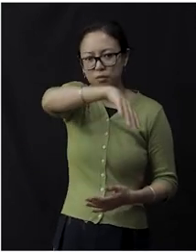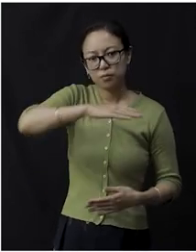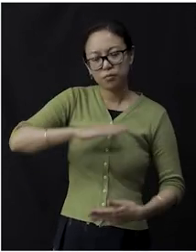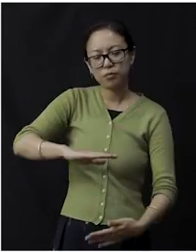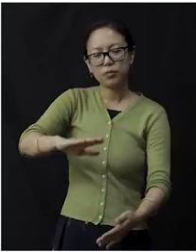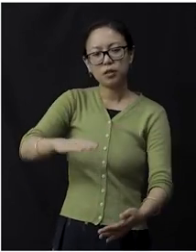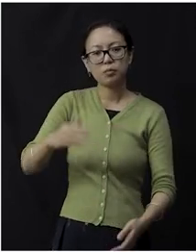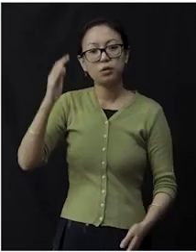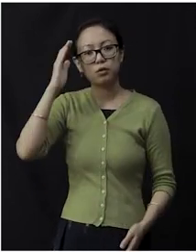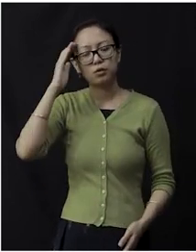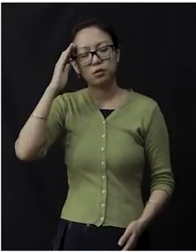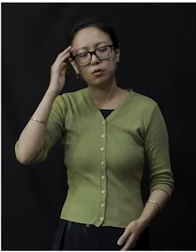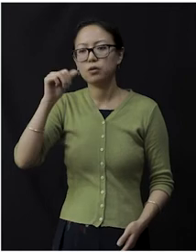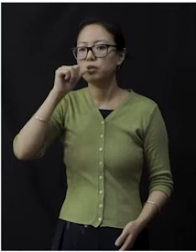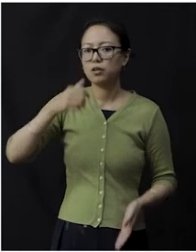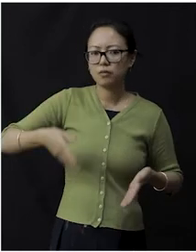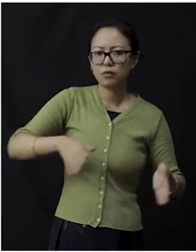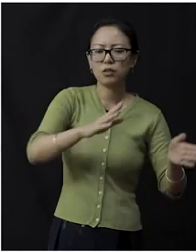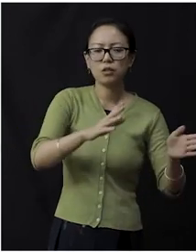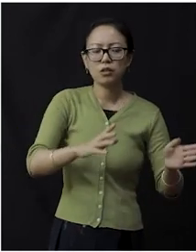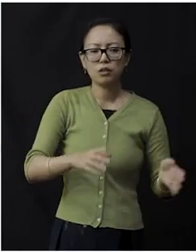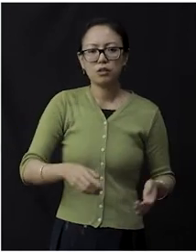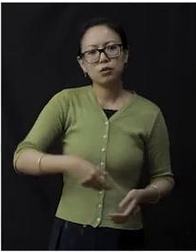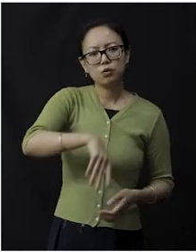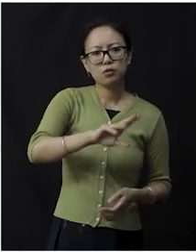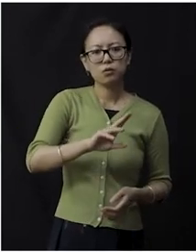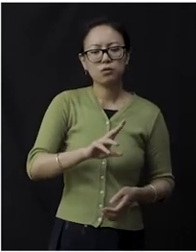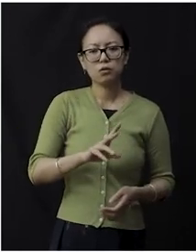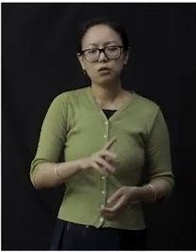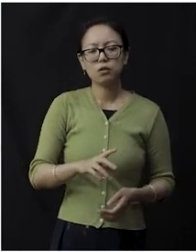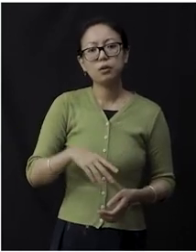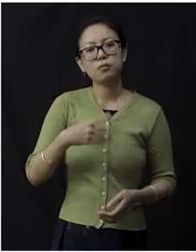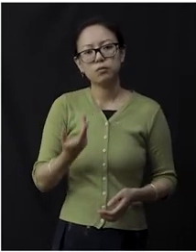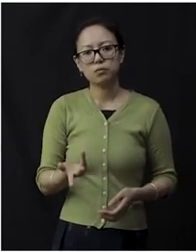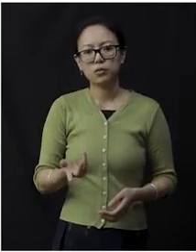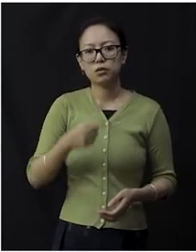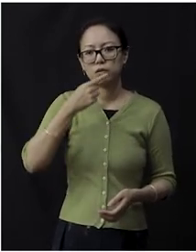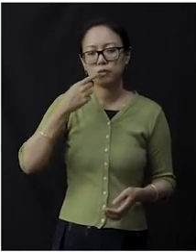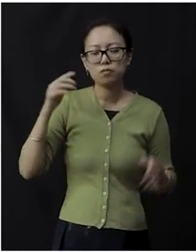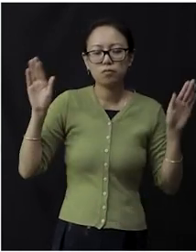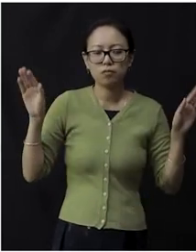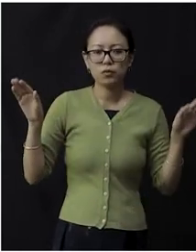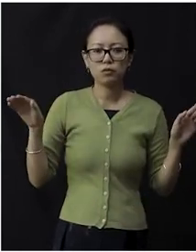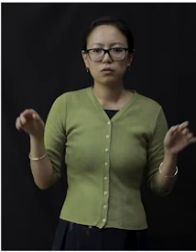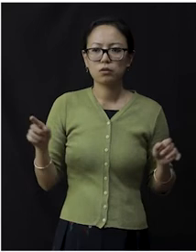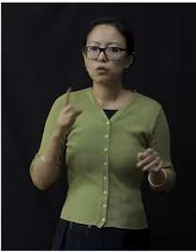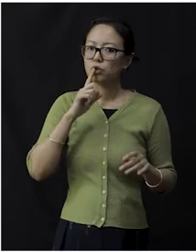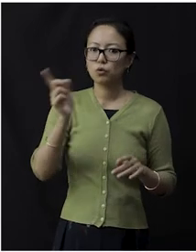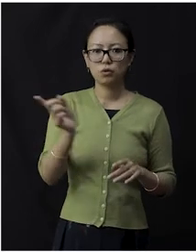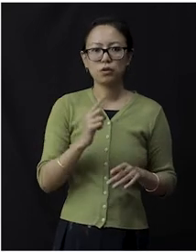crocodile. So let's go to number three. Come near, little one, come nearer and I will